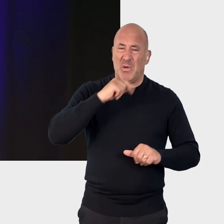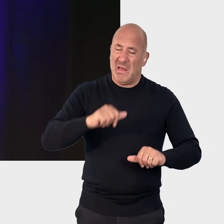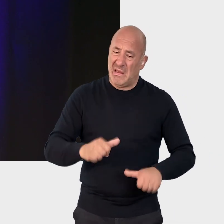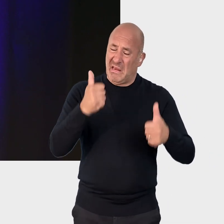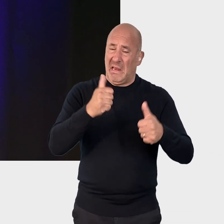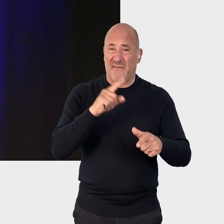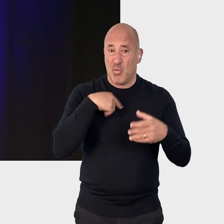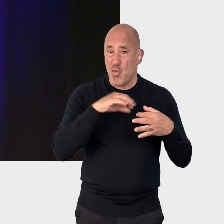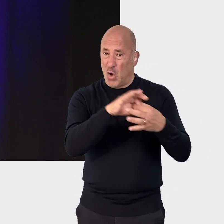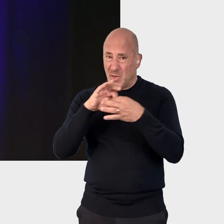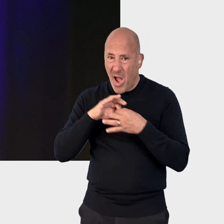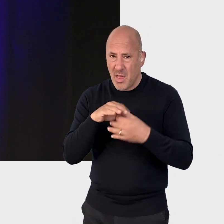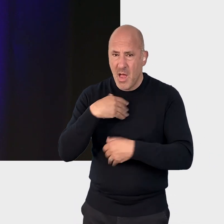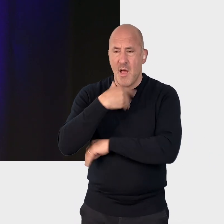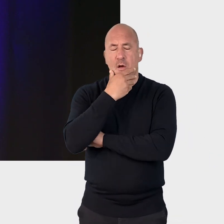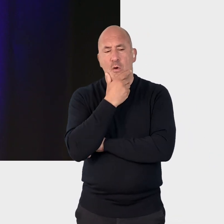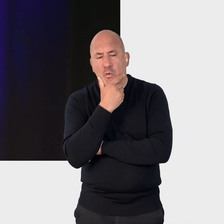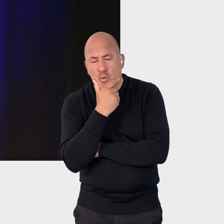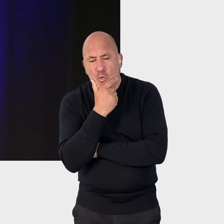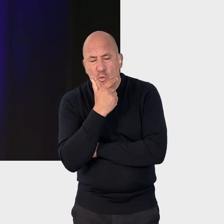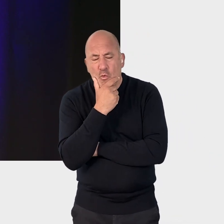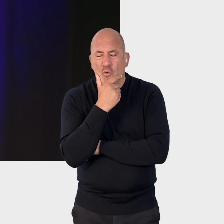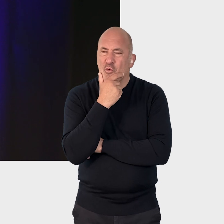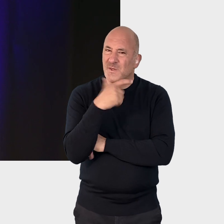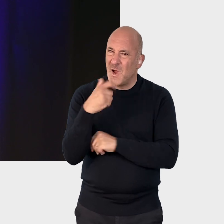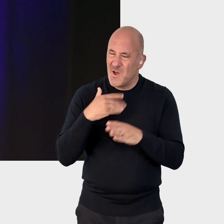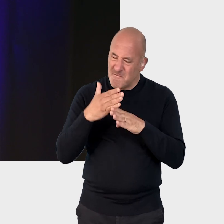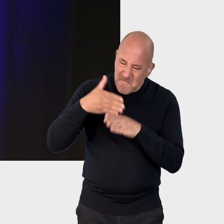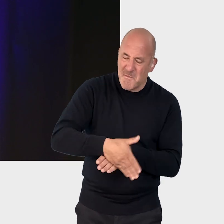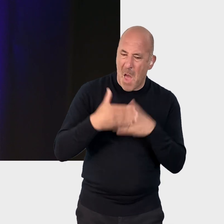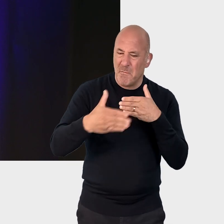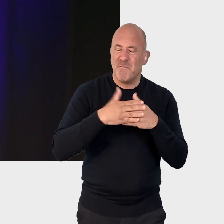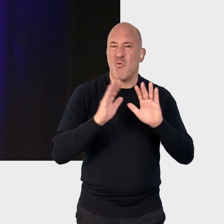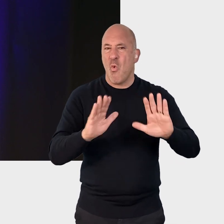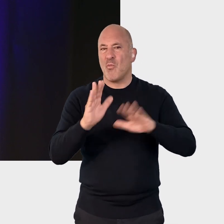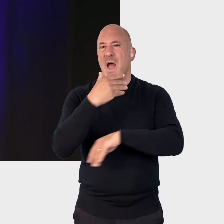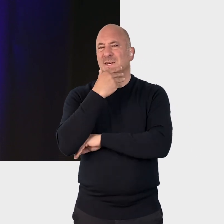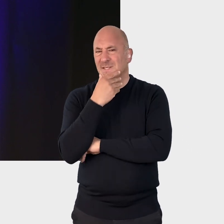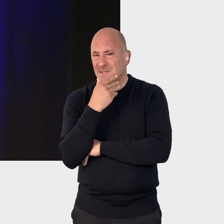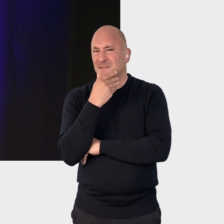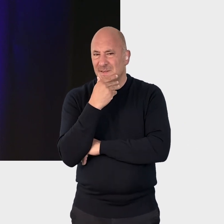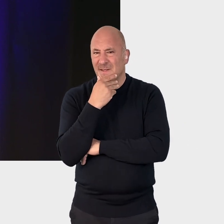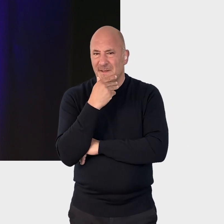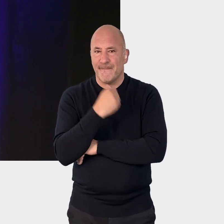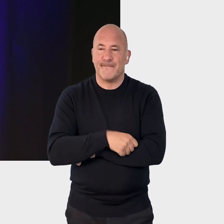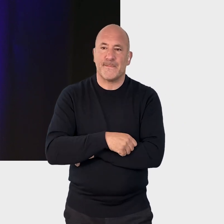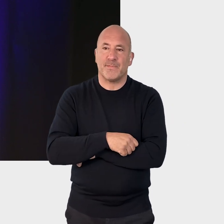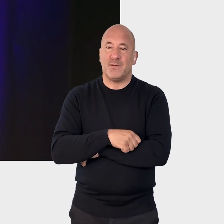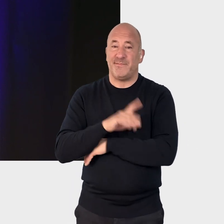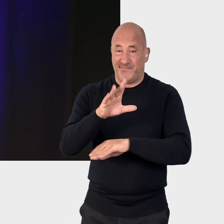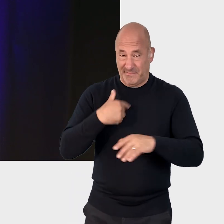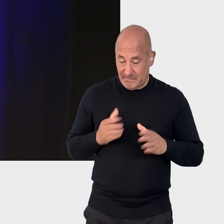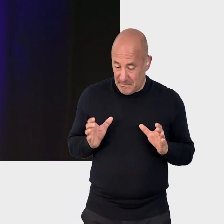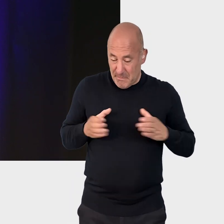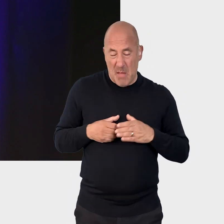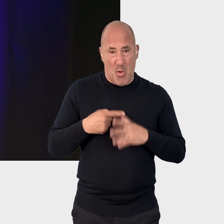collaborate, and that families would benefit by more opportunities to work together. So there's still much more work for us to